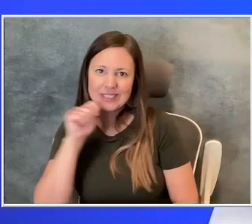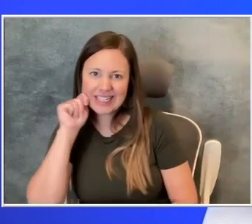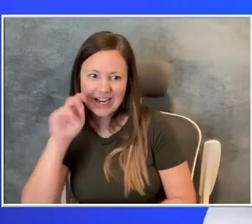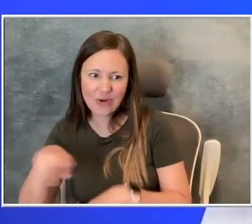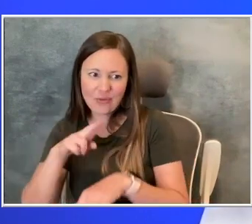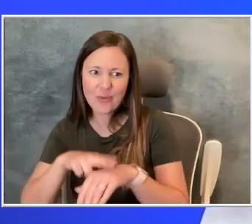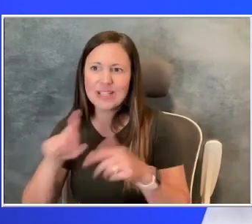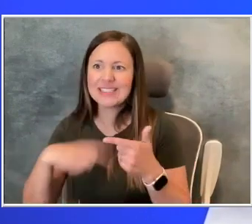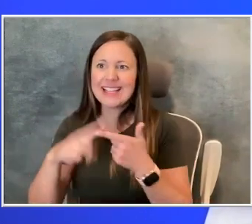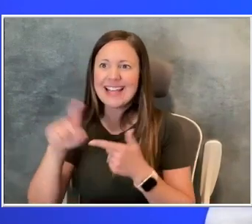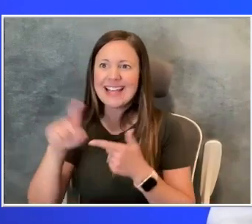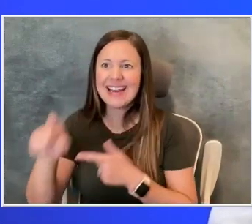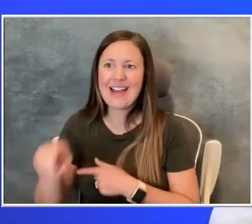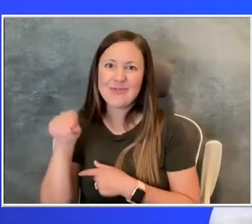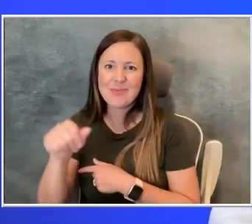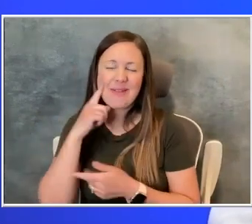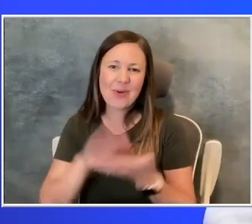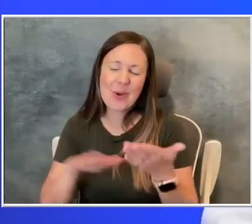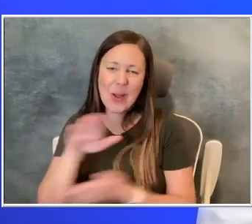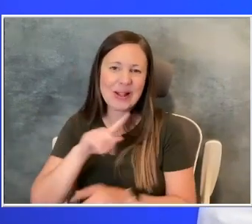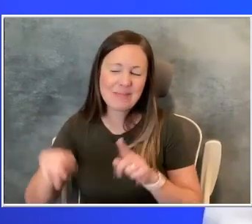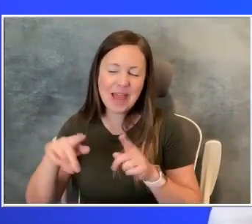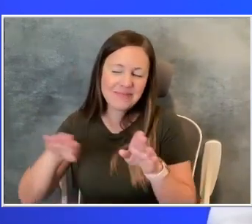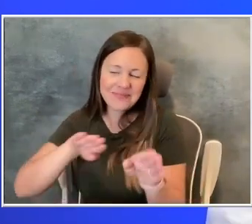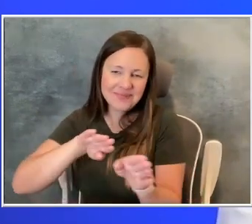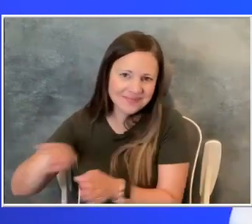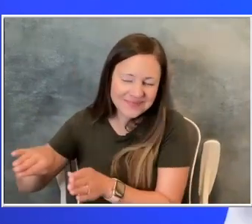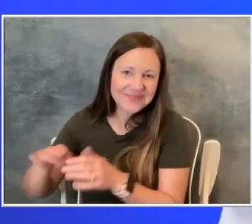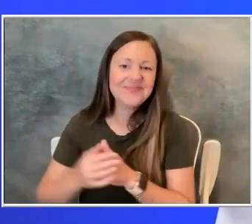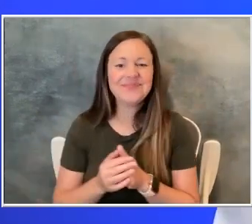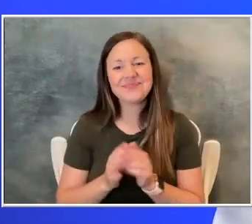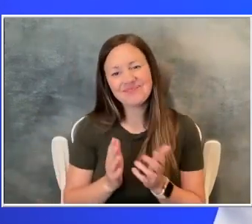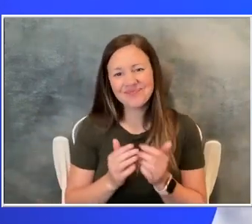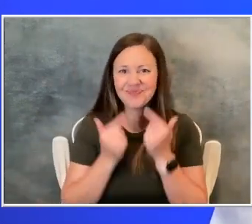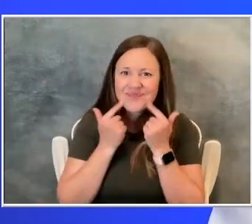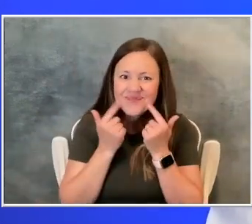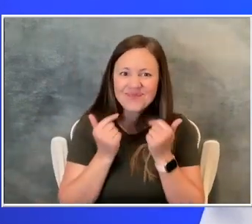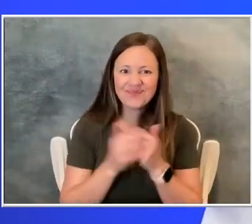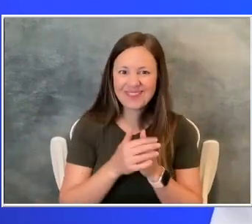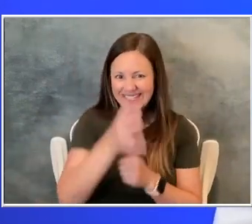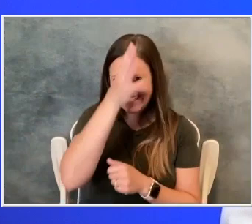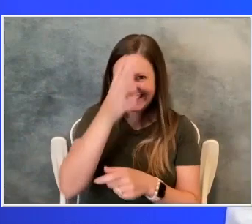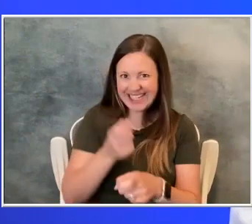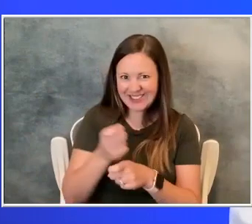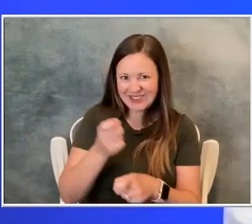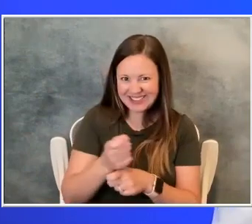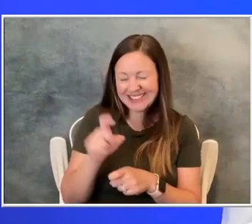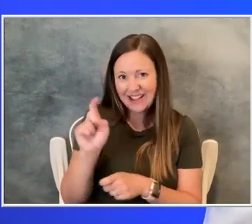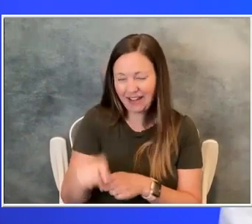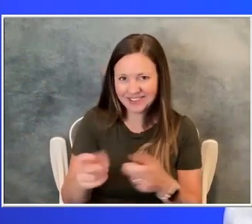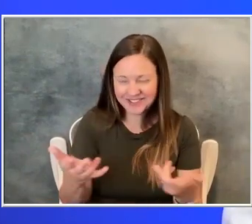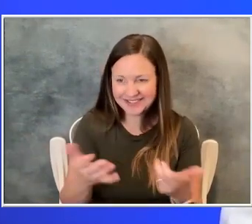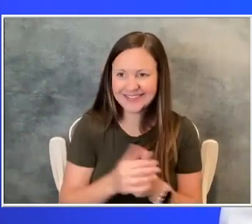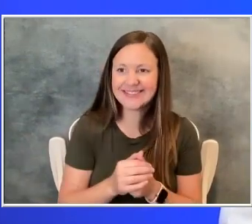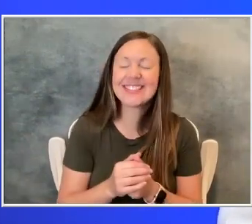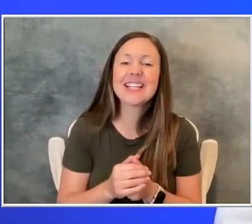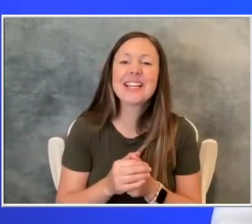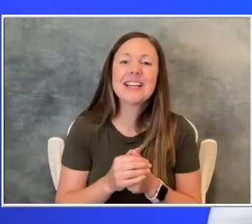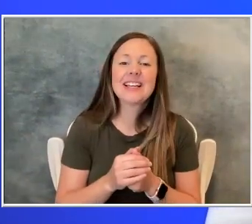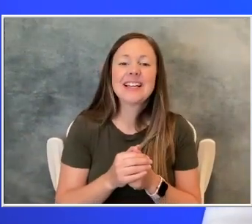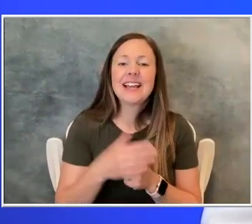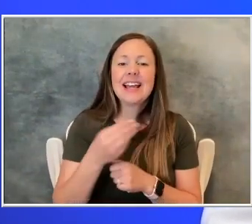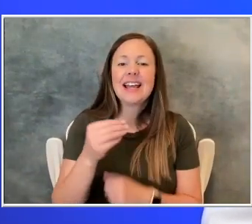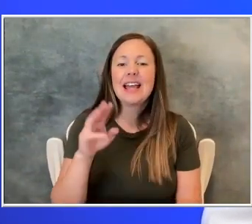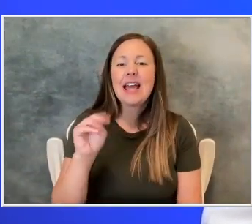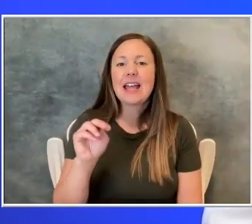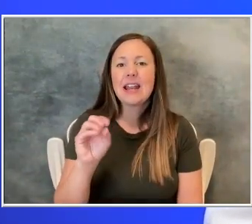But apart from that, I just want to say it, and it's a dad joke. I have to give a dad joke. Of course you do. So, and Morgan was on a minute ago, right?